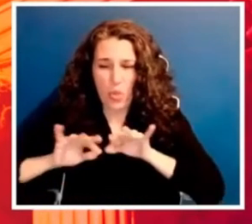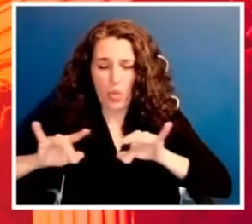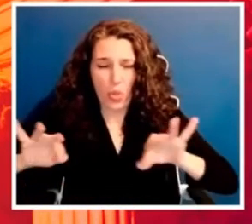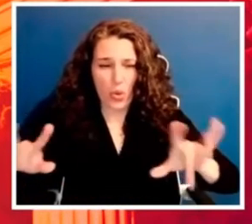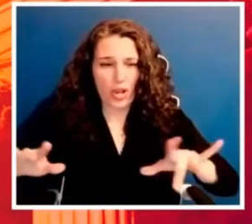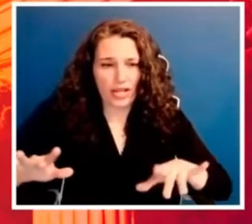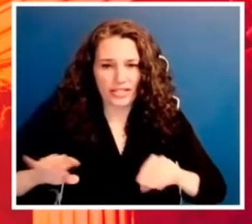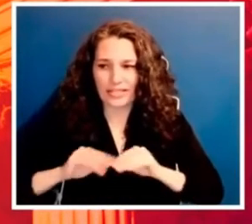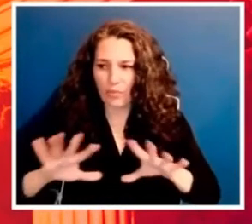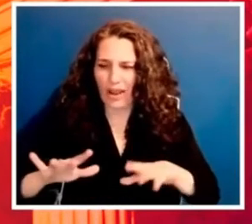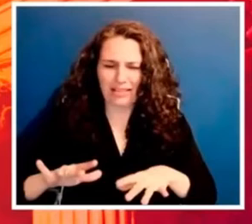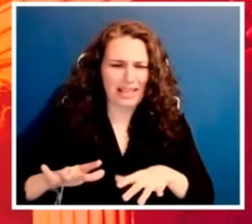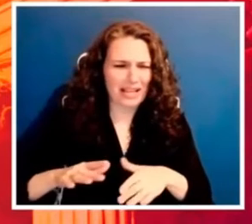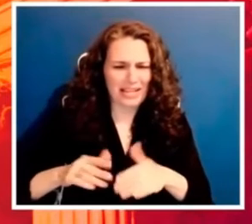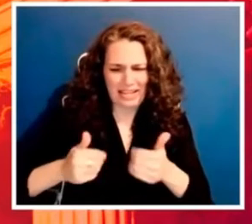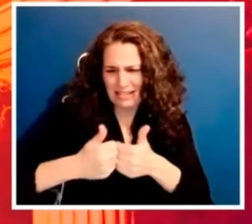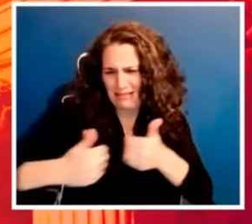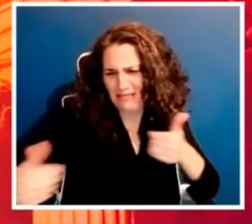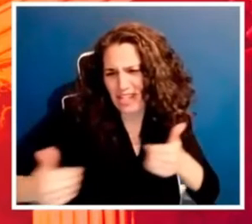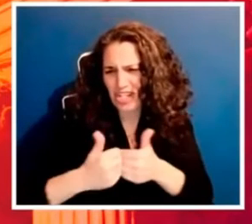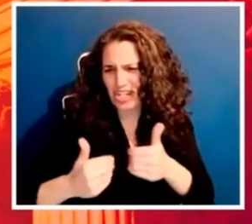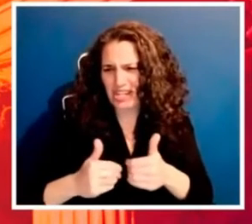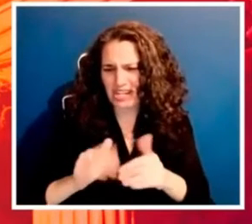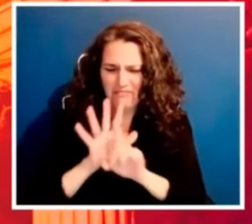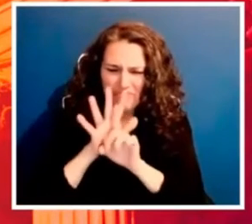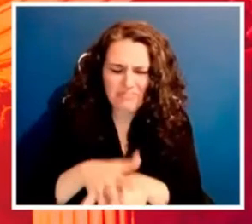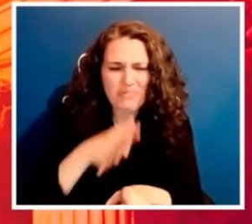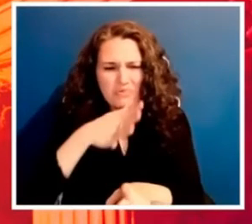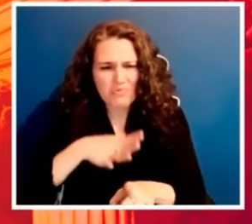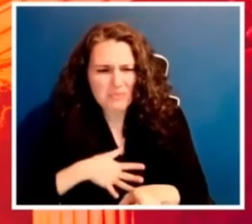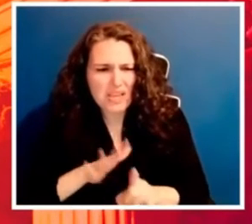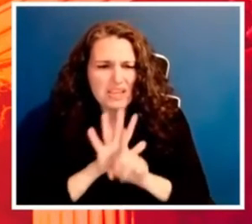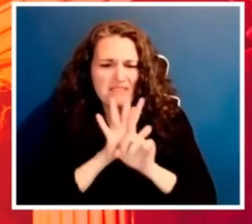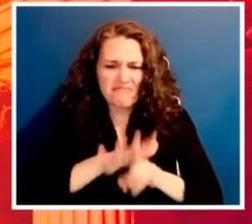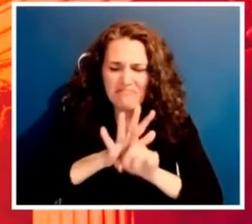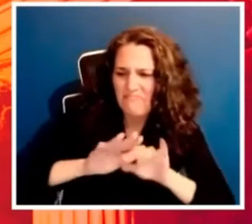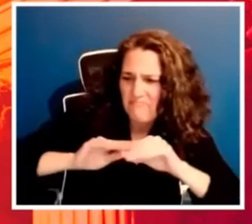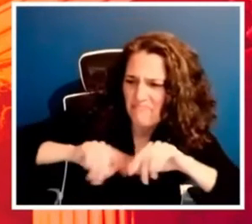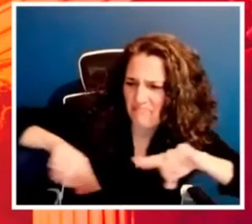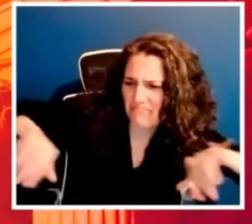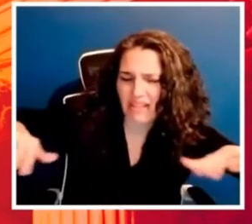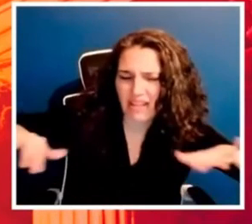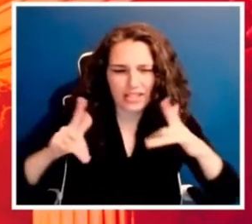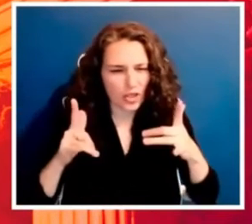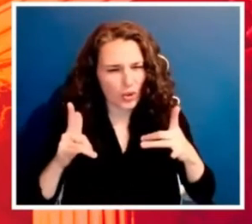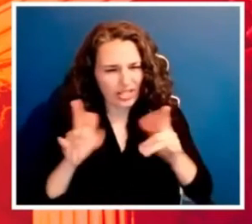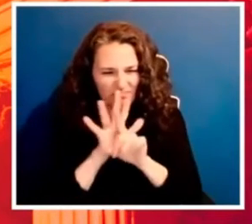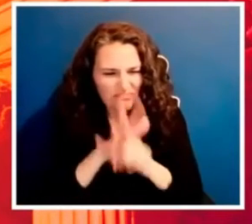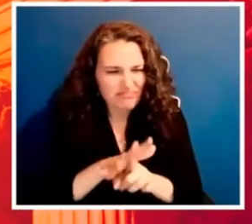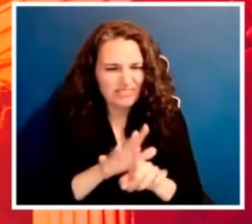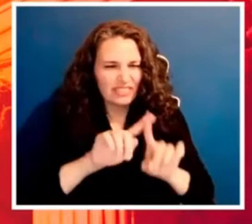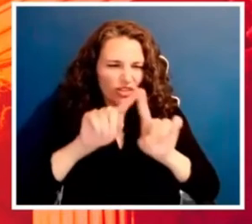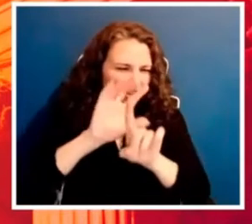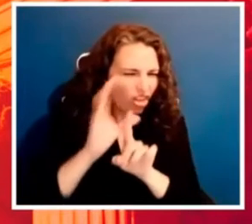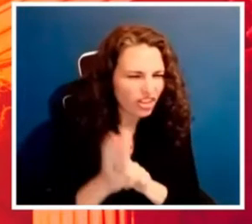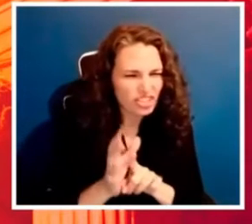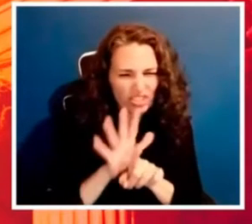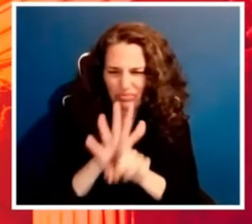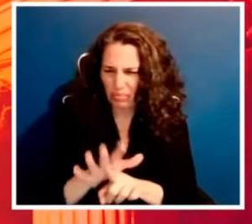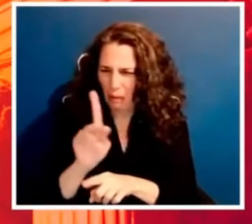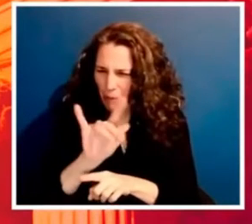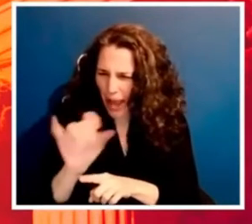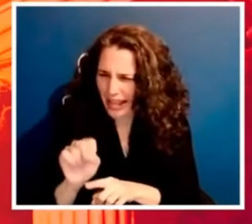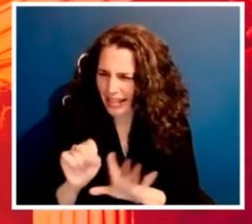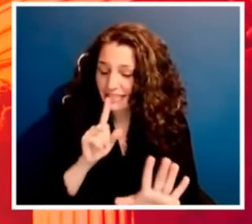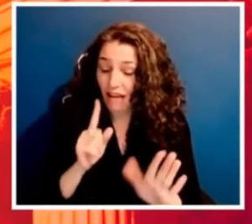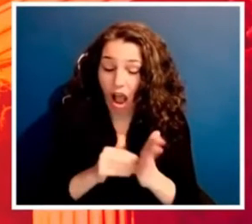media and the world. Disinfo works hand in hand with existing cultural bias and is most often used to attack